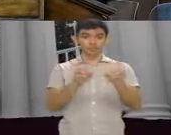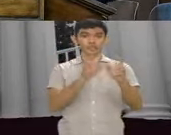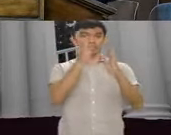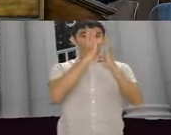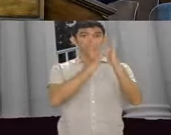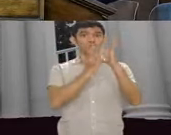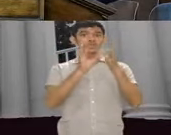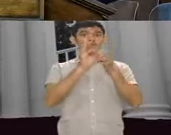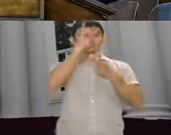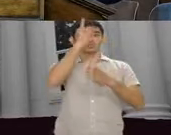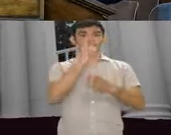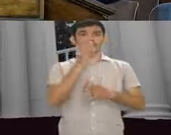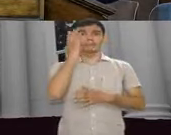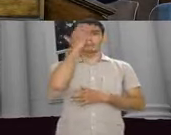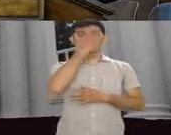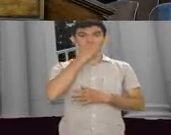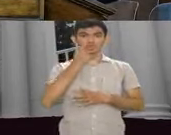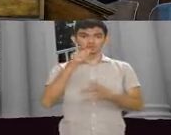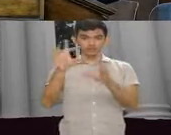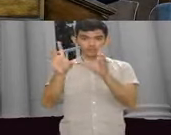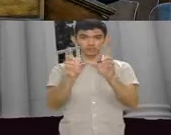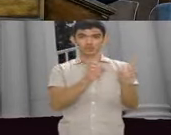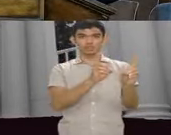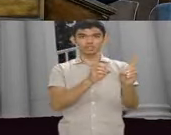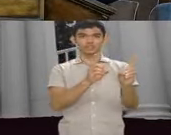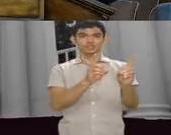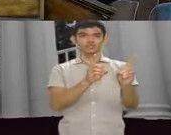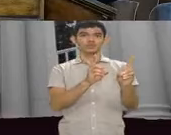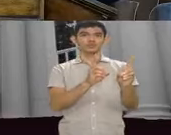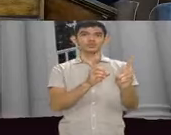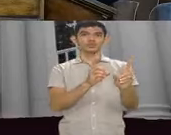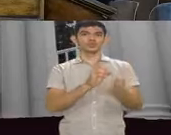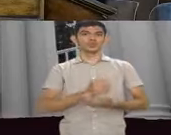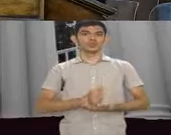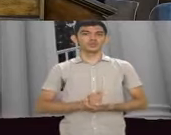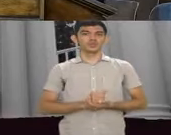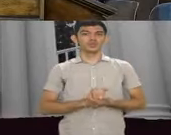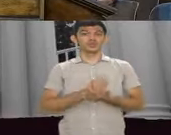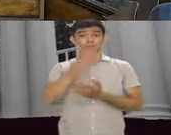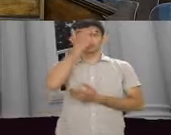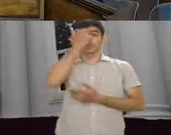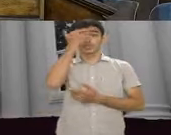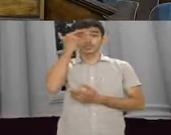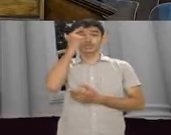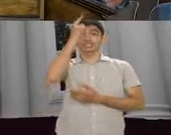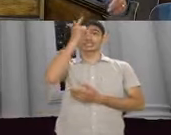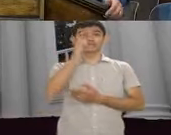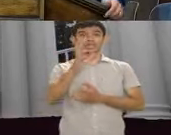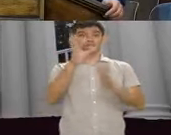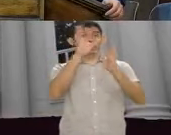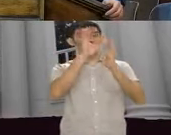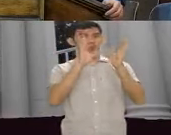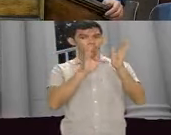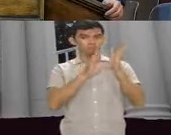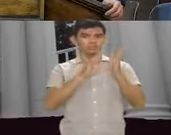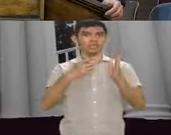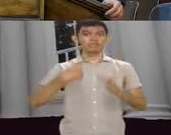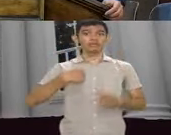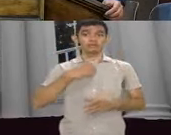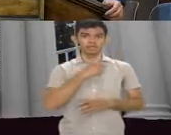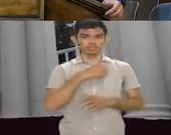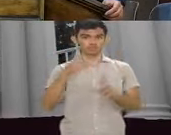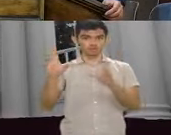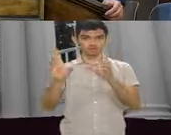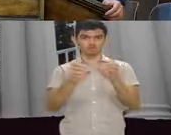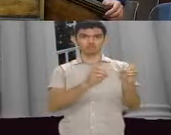God, nindot sa na imo gibuhat. Nindot sa na atong gibuhat. Kay mao may gipabuhat sa Ginoo na to.